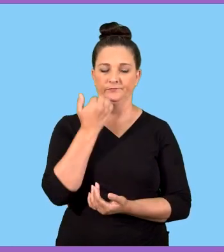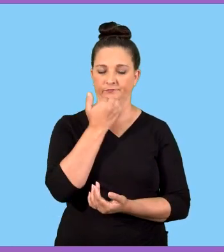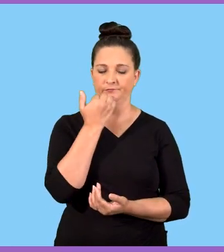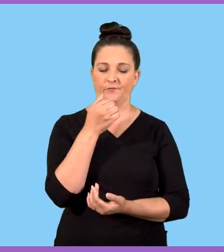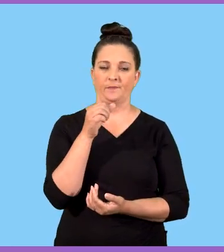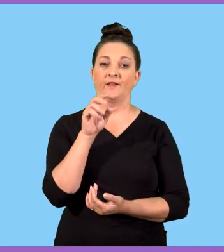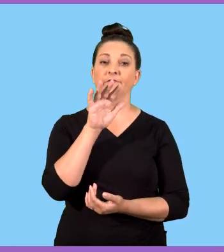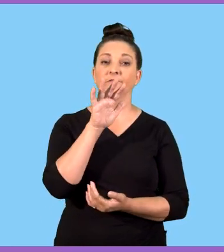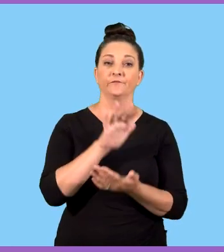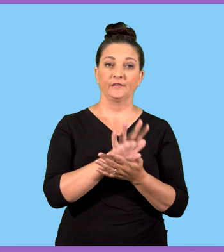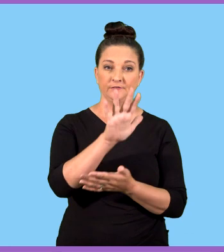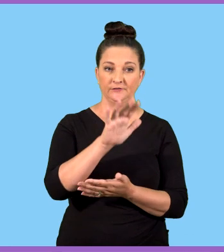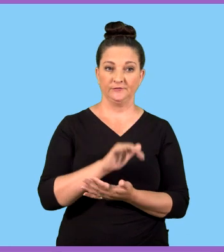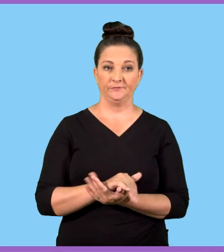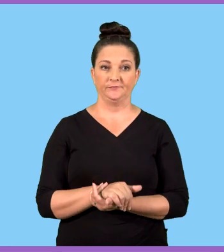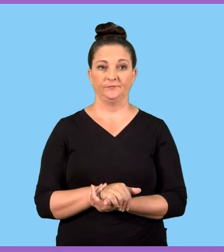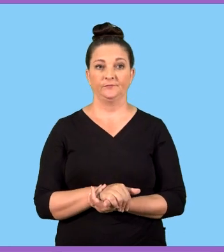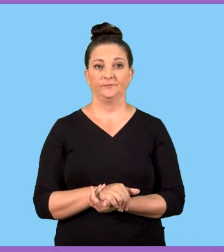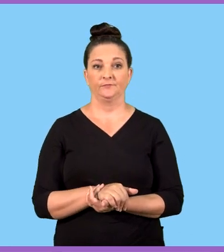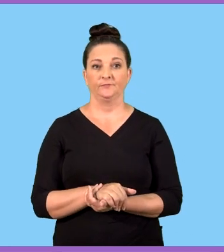Okay, start off with 15.